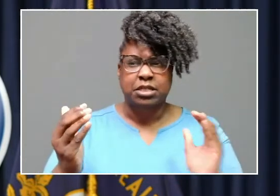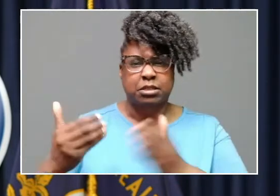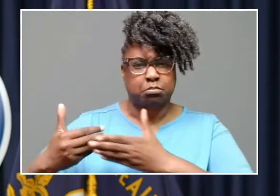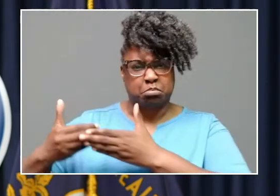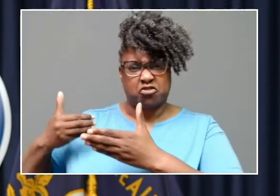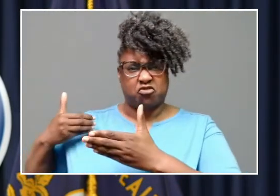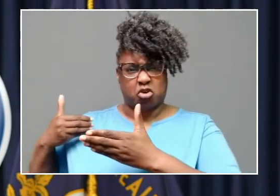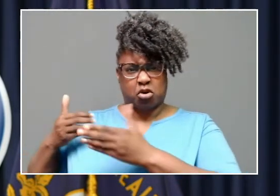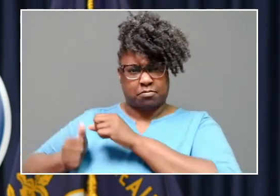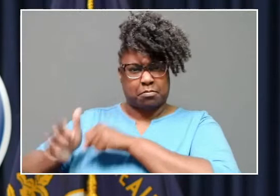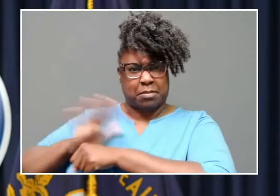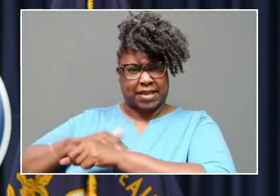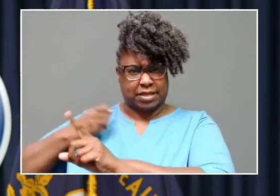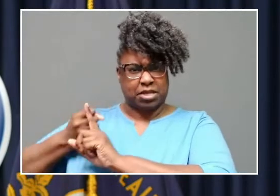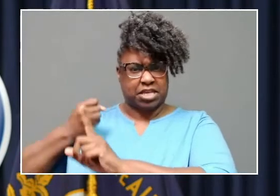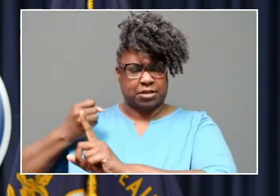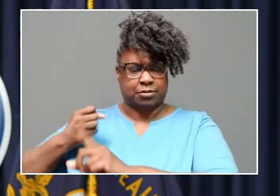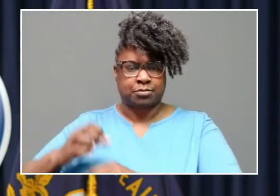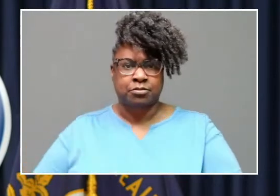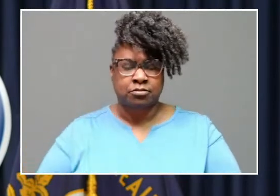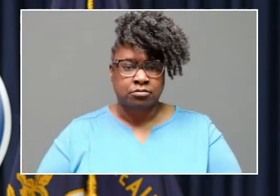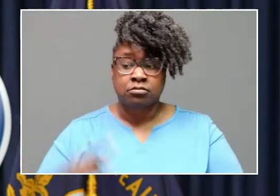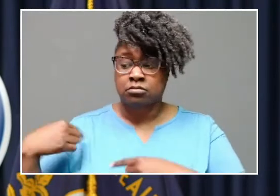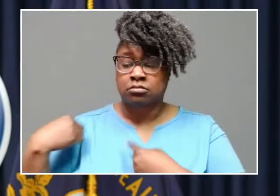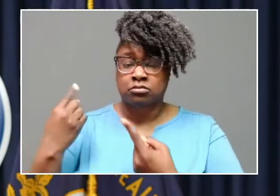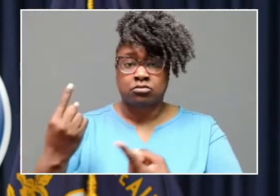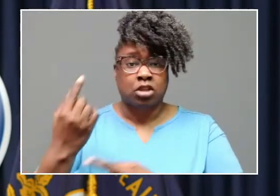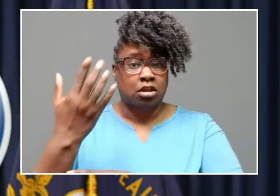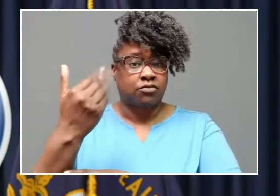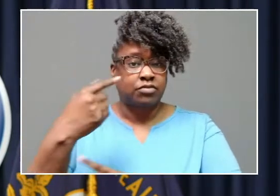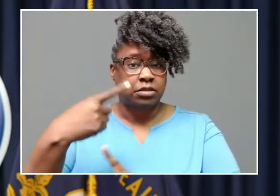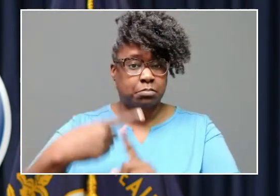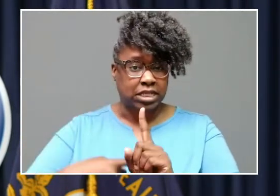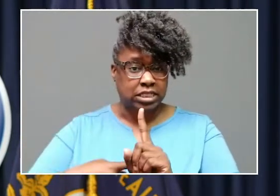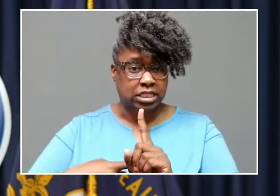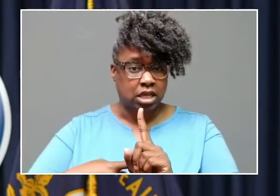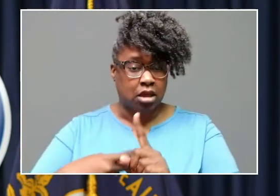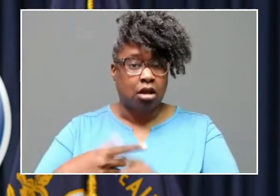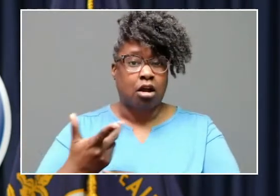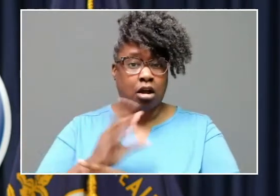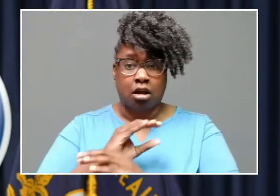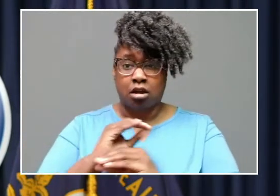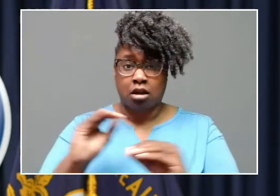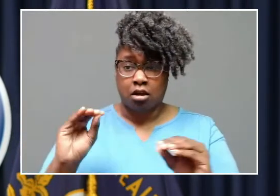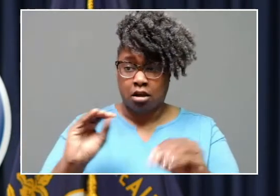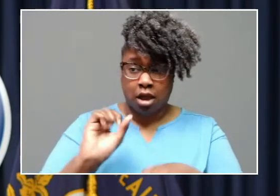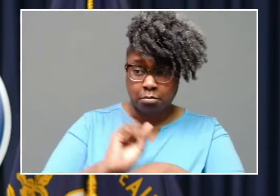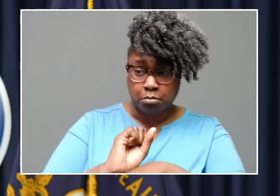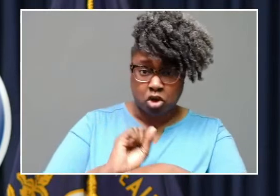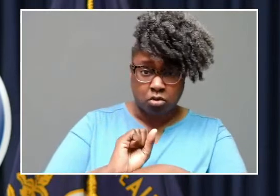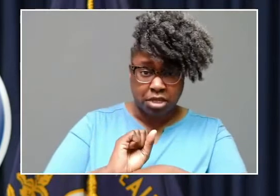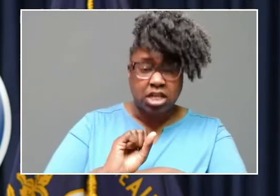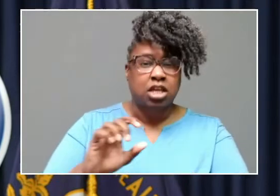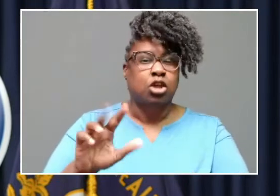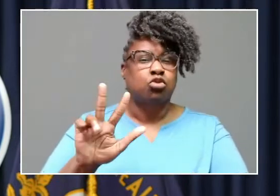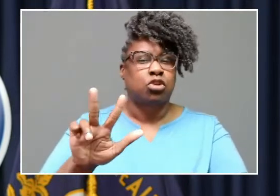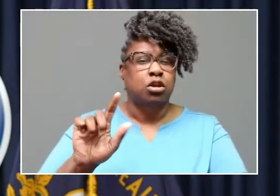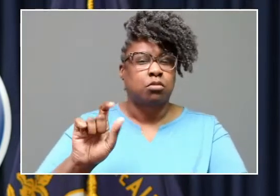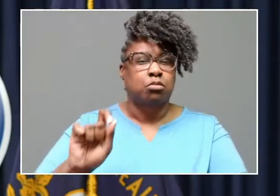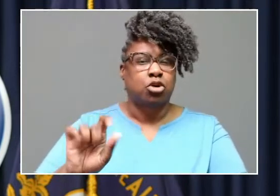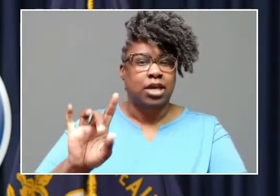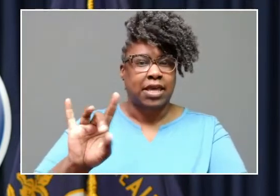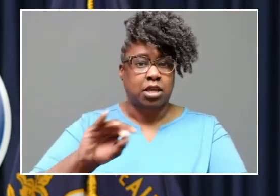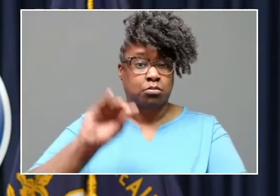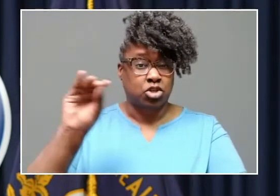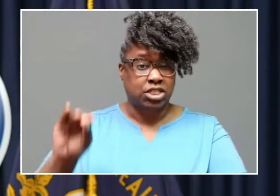So first, over the past 15 months, our unemployment rate has been between 3.8%, the lowest rate ever